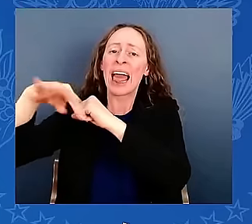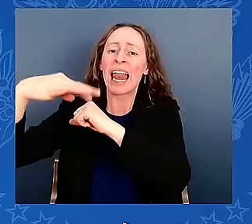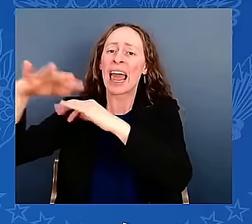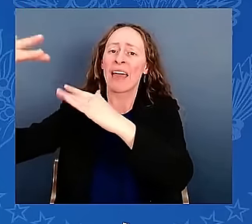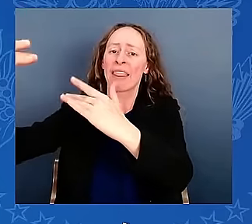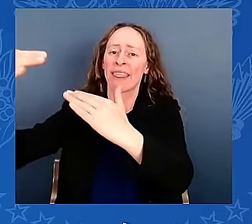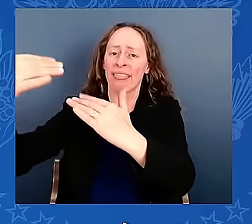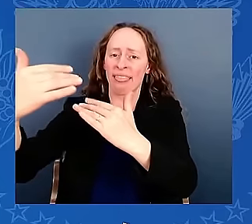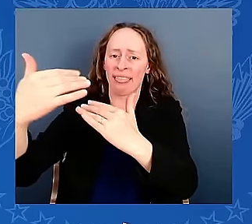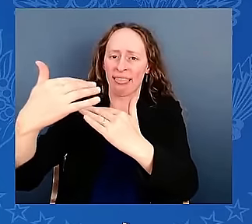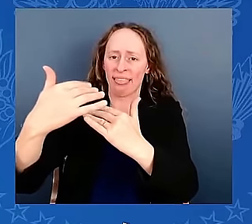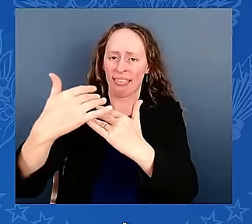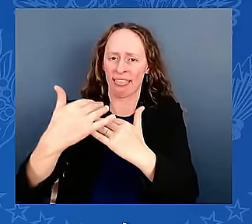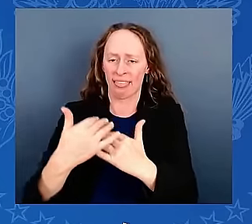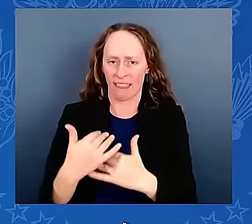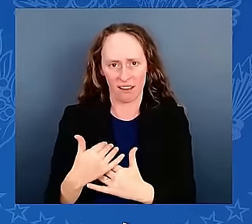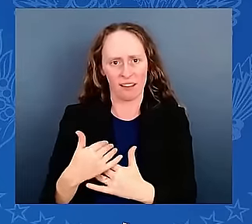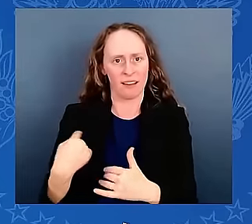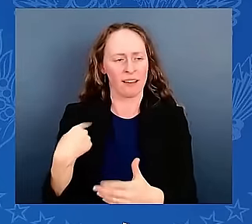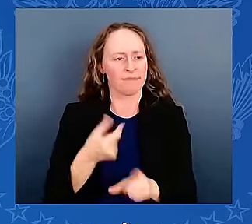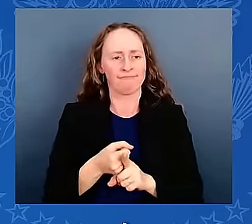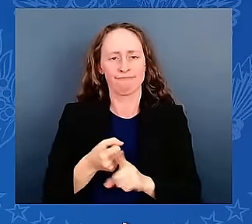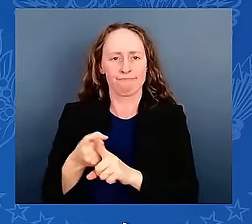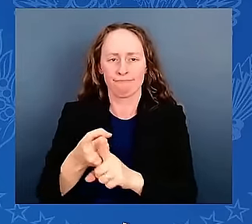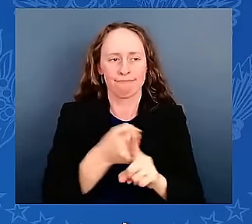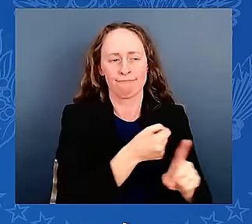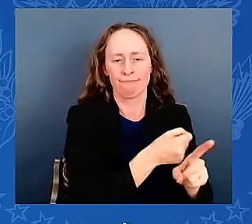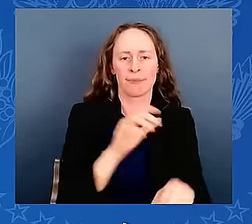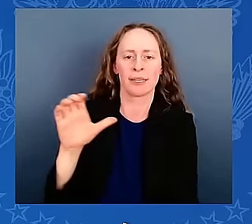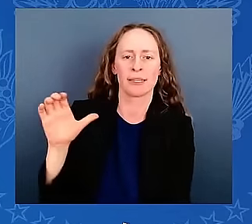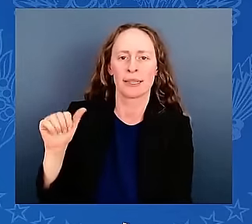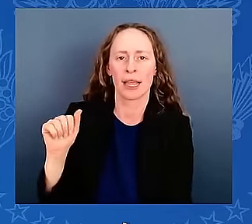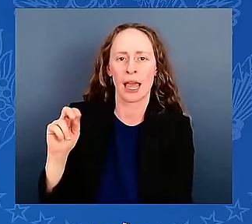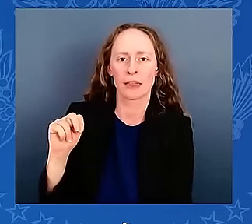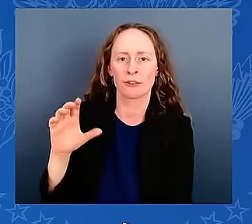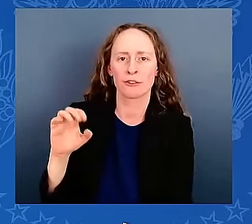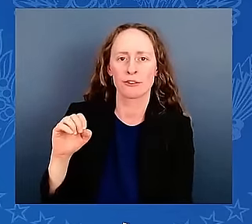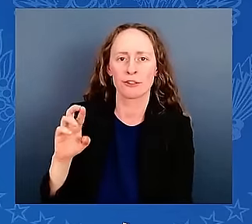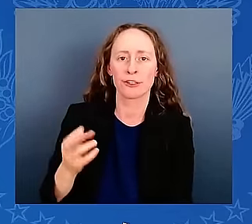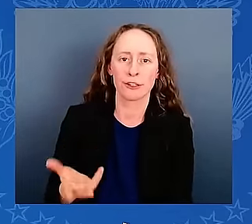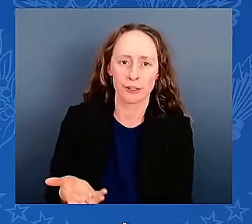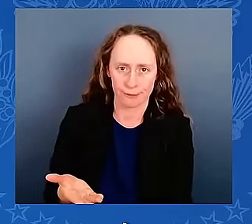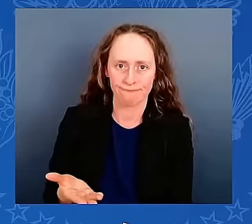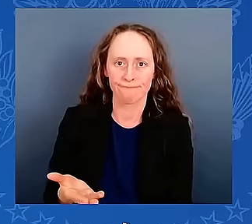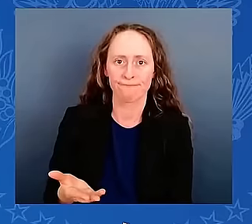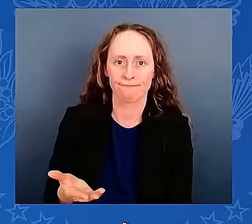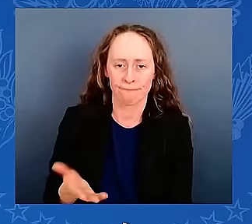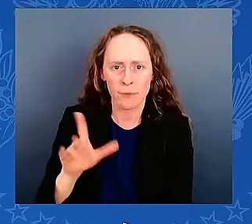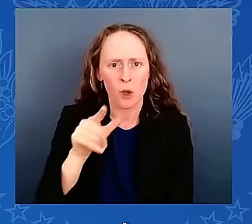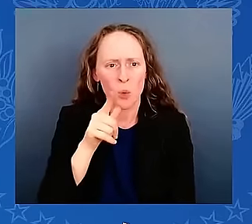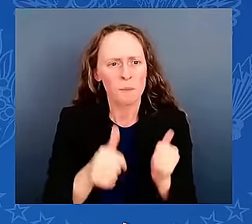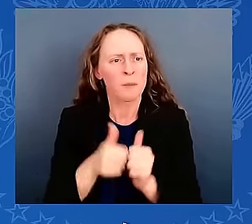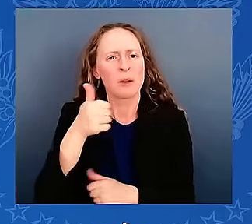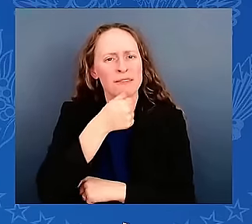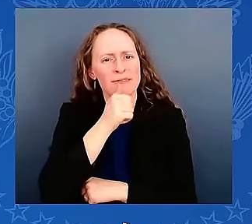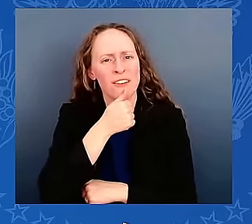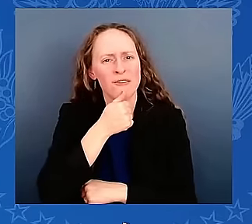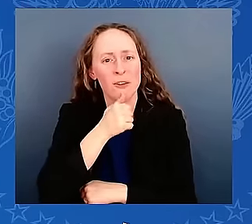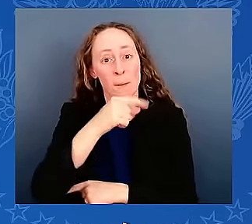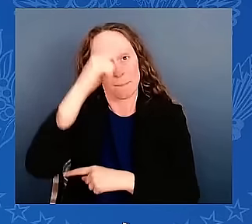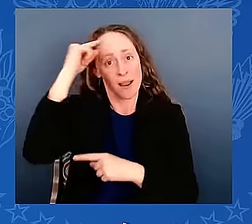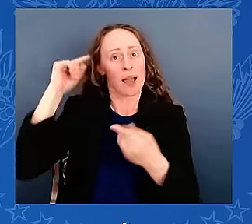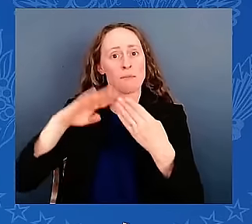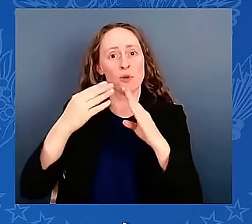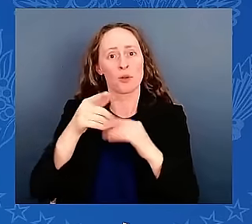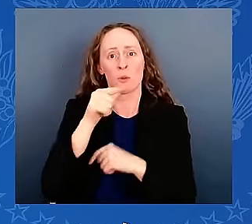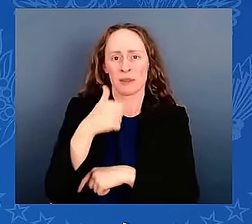line communities. You know who the fence line communities are? Black communities. And I promised, as we make this